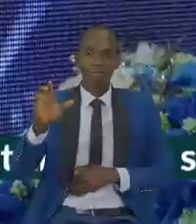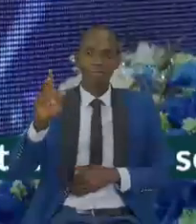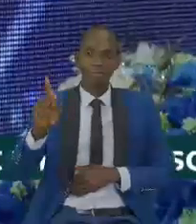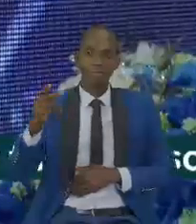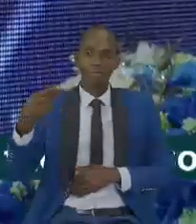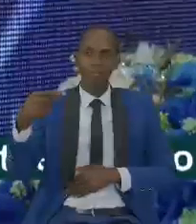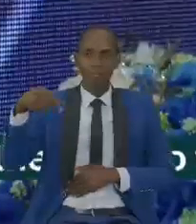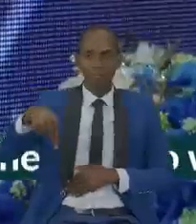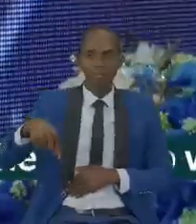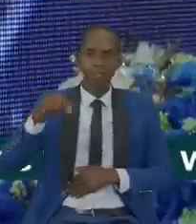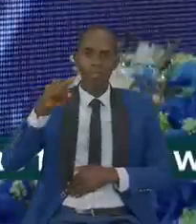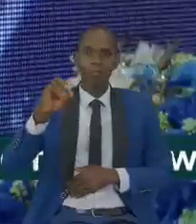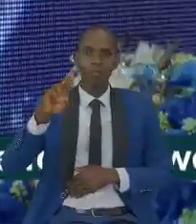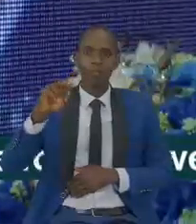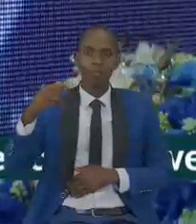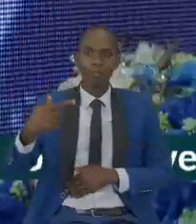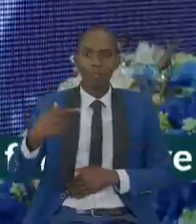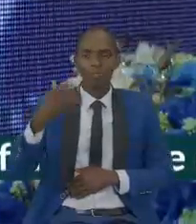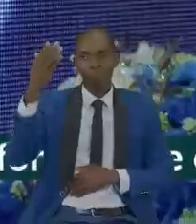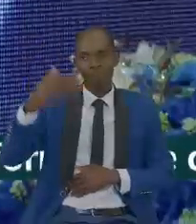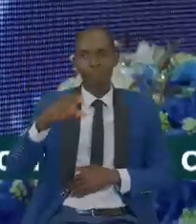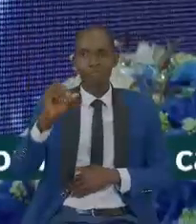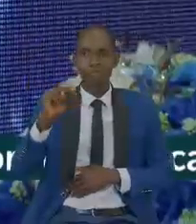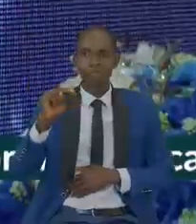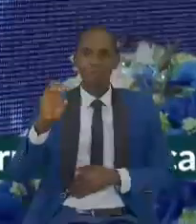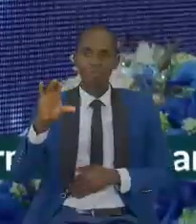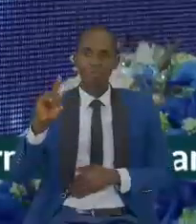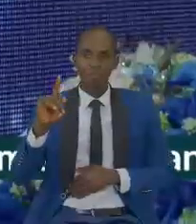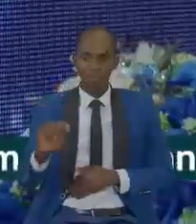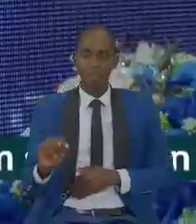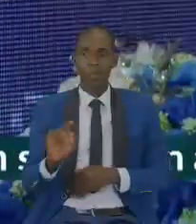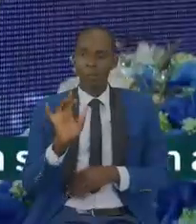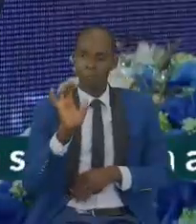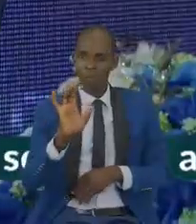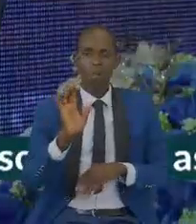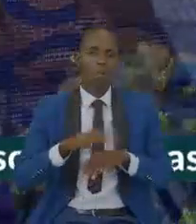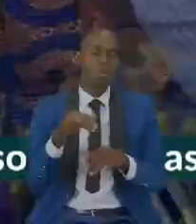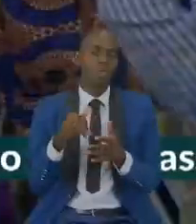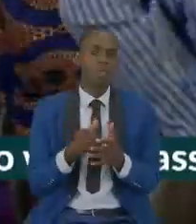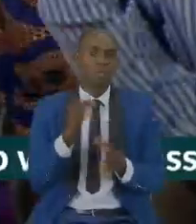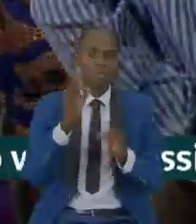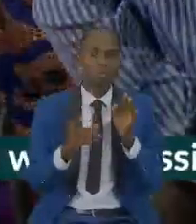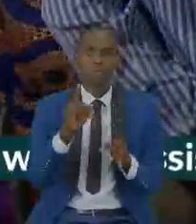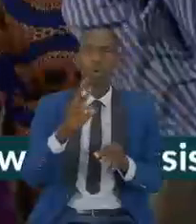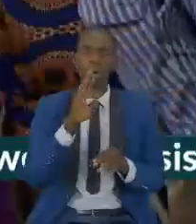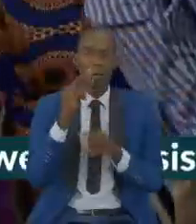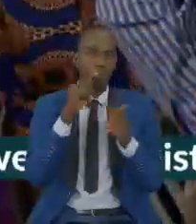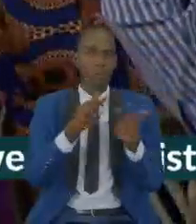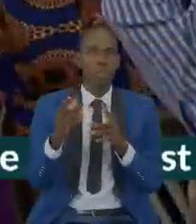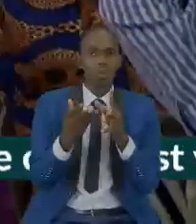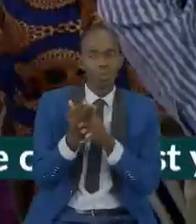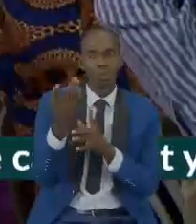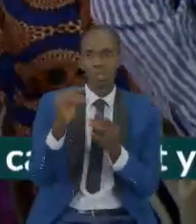will assist you or assist us to follow you up and also to help you in your newfound